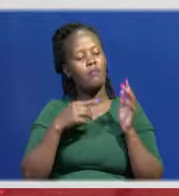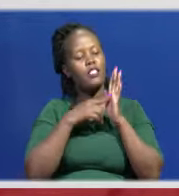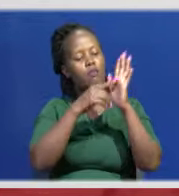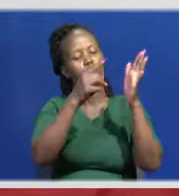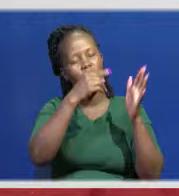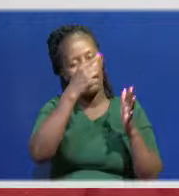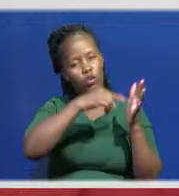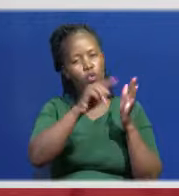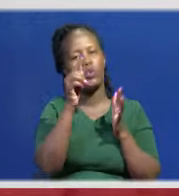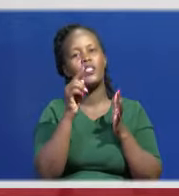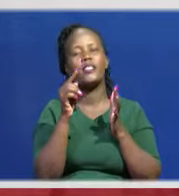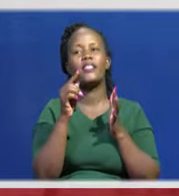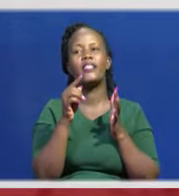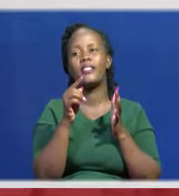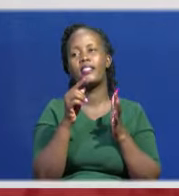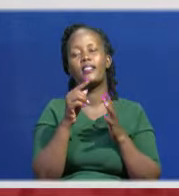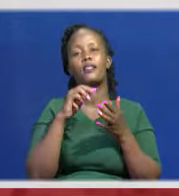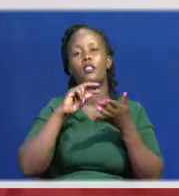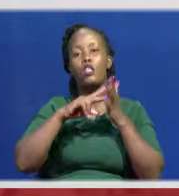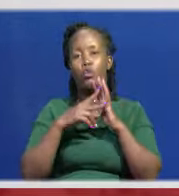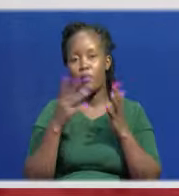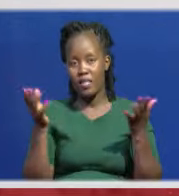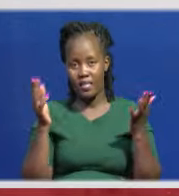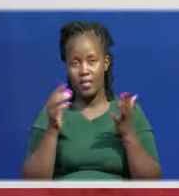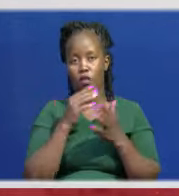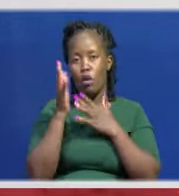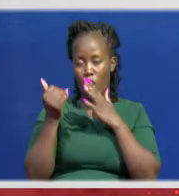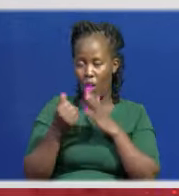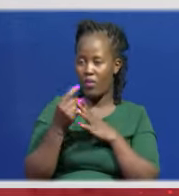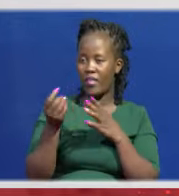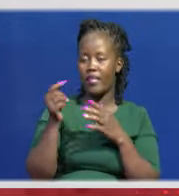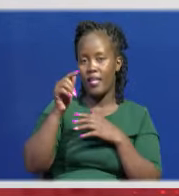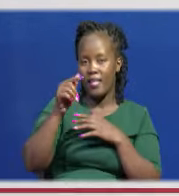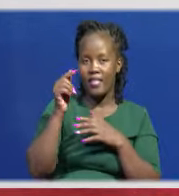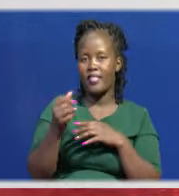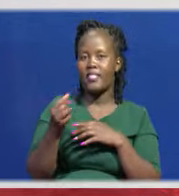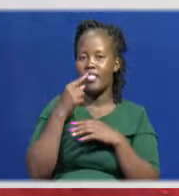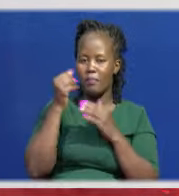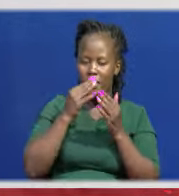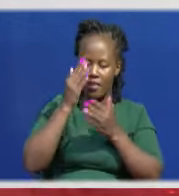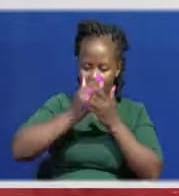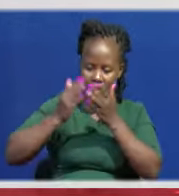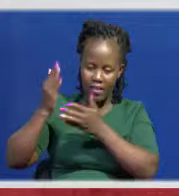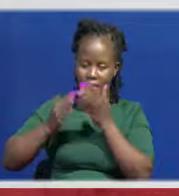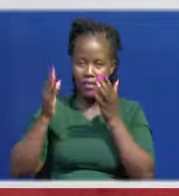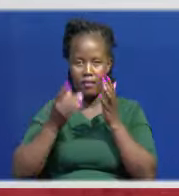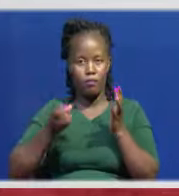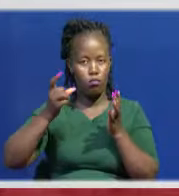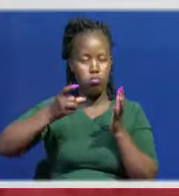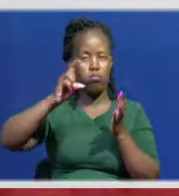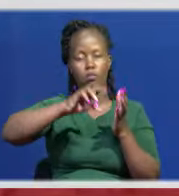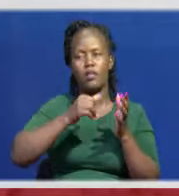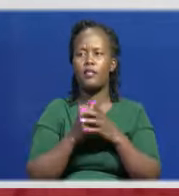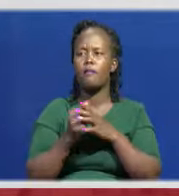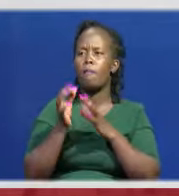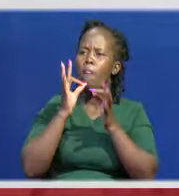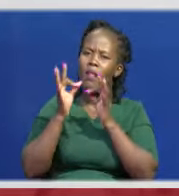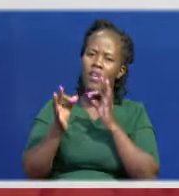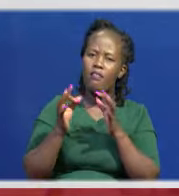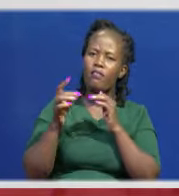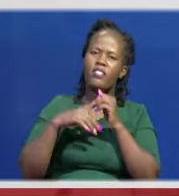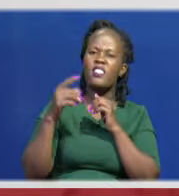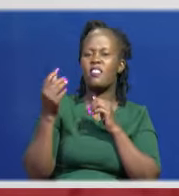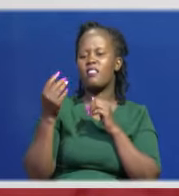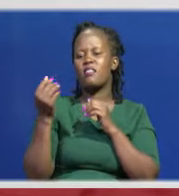to what has been proven really is that shorter courses improve compliance. I think if you are given 6 months and 4 months, you choose